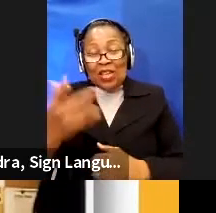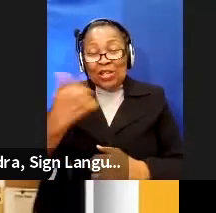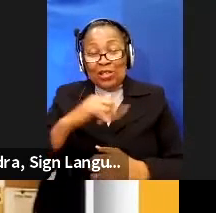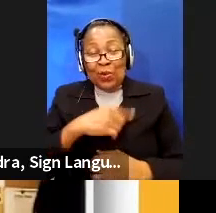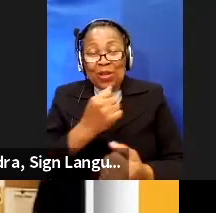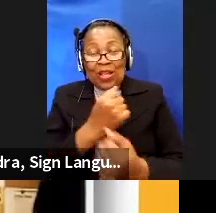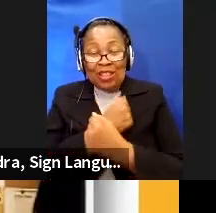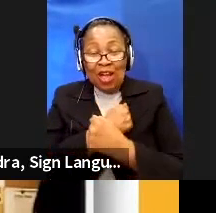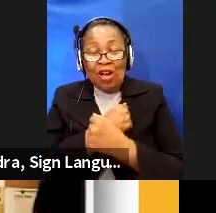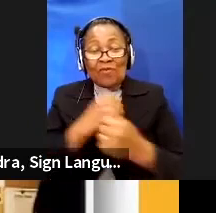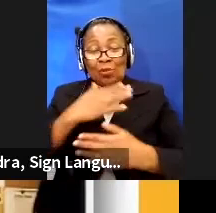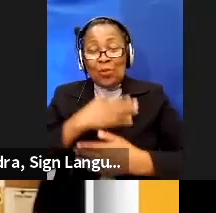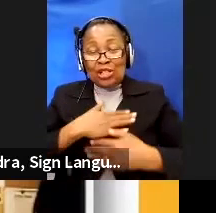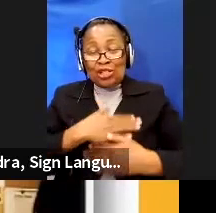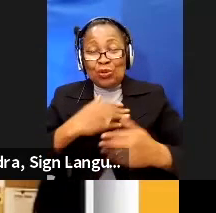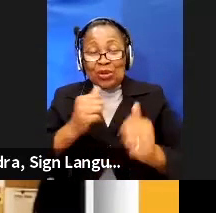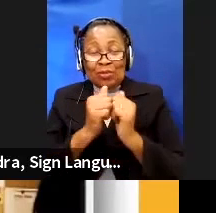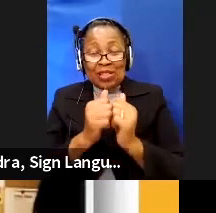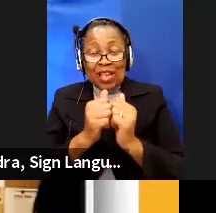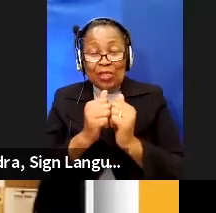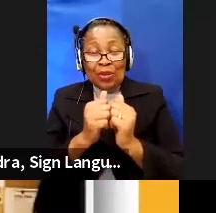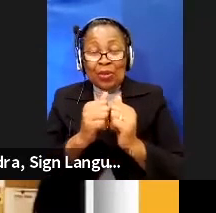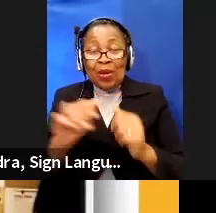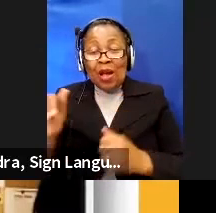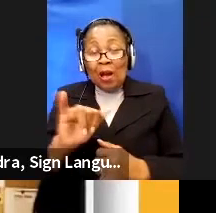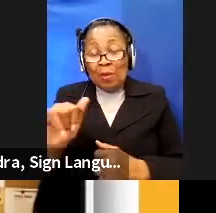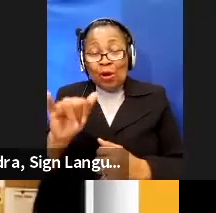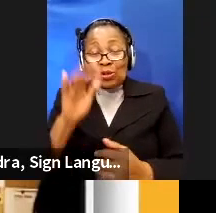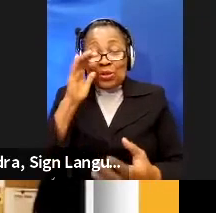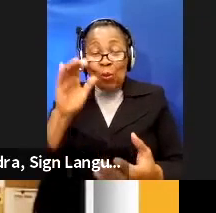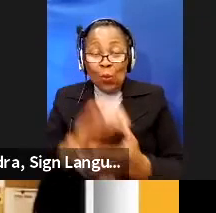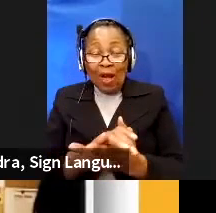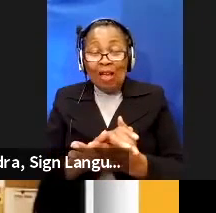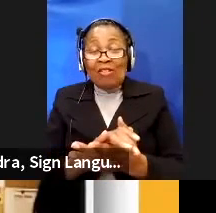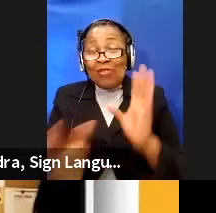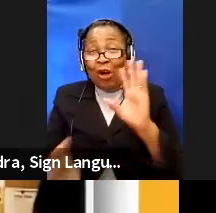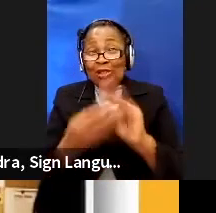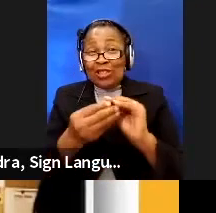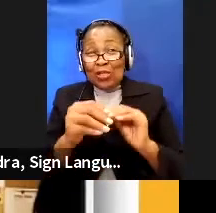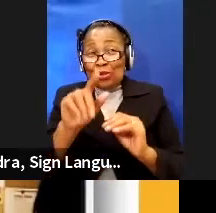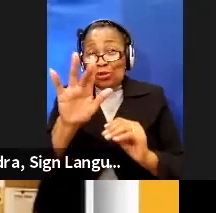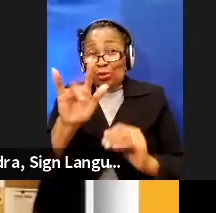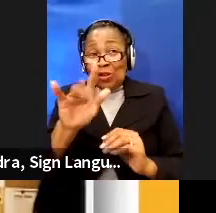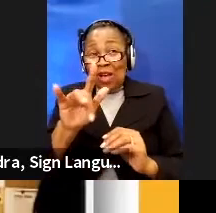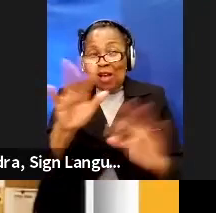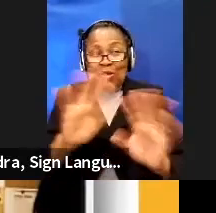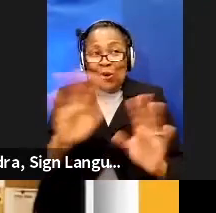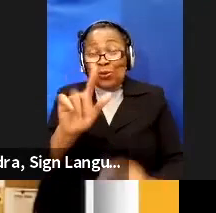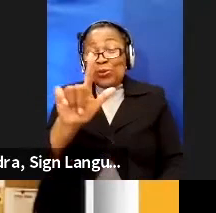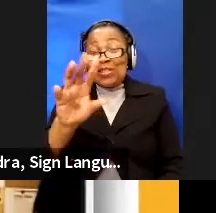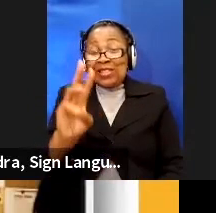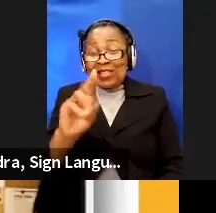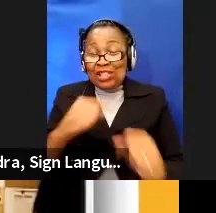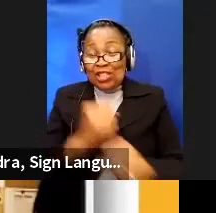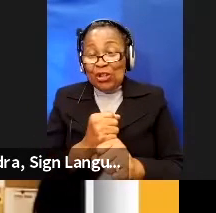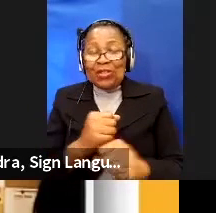these things together. I'm also a wife of over 25 years, 26 years. I'm also an